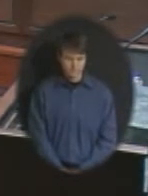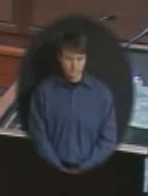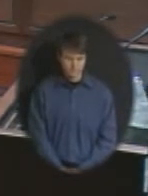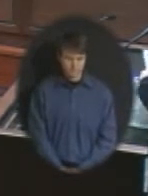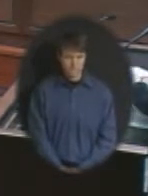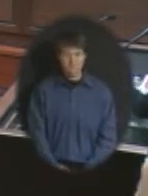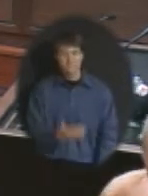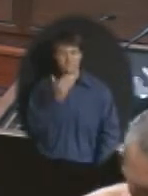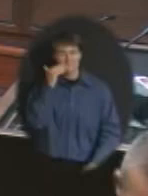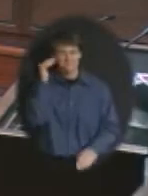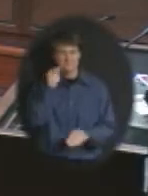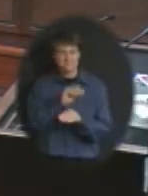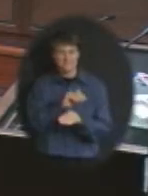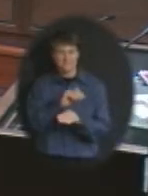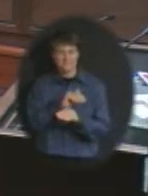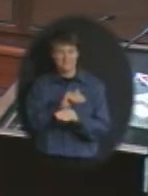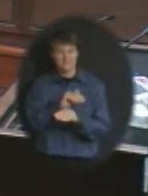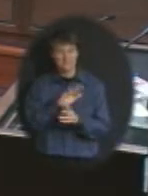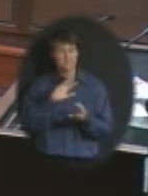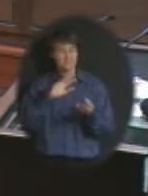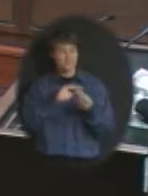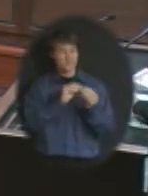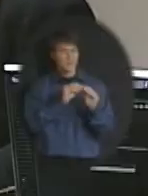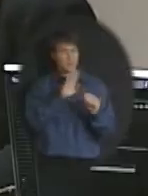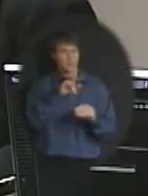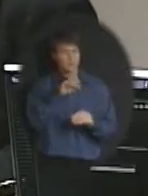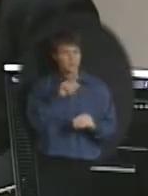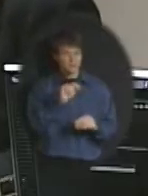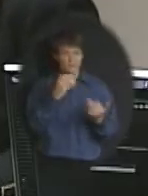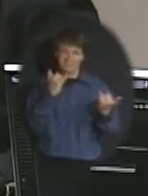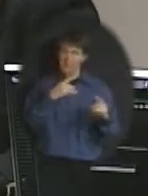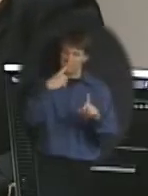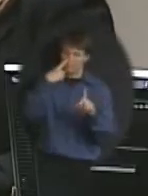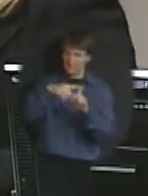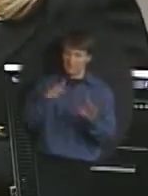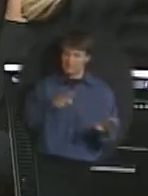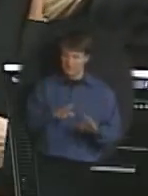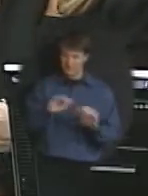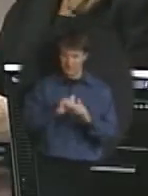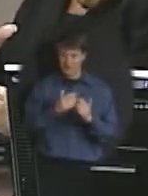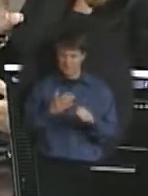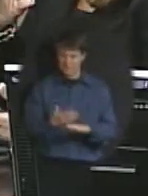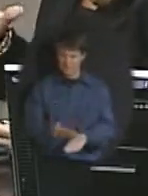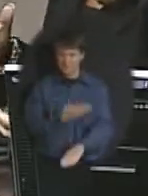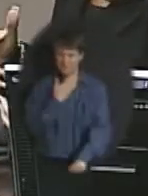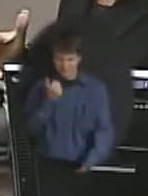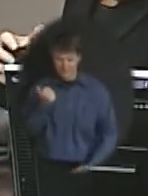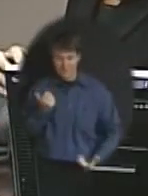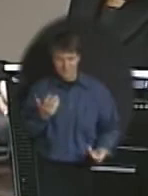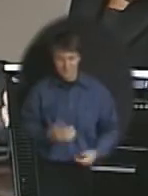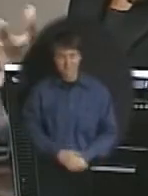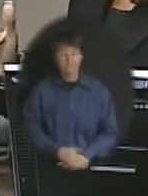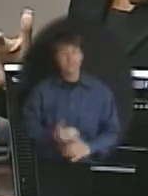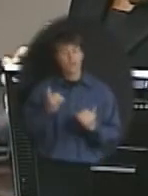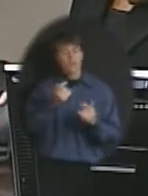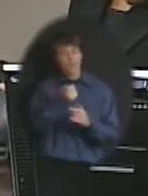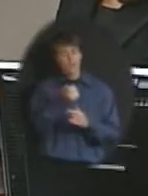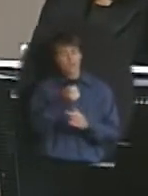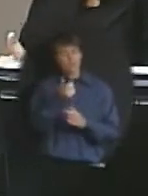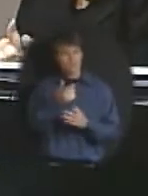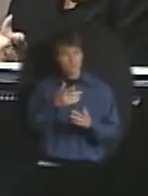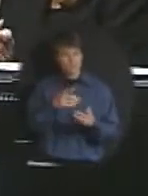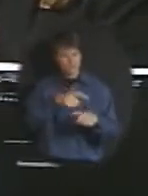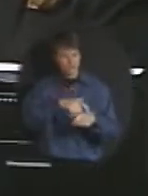Good evening. Numbers, budget, now positive behavior. Doesn't get better. I want to take just a little bit of time